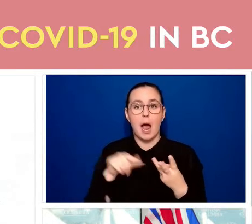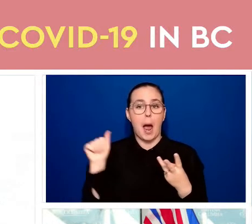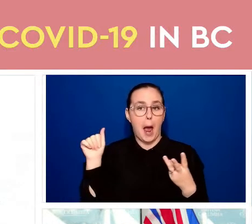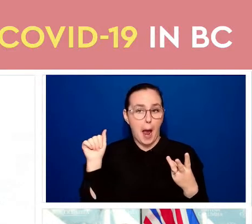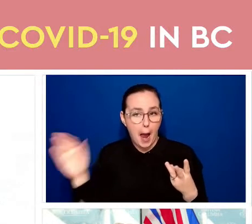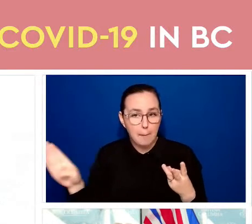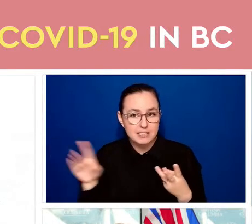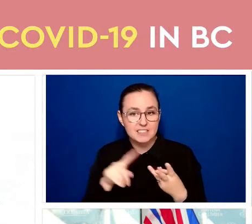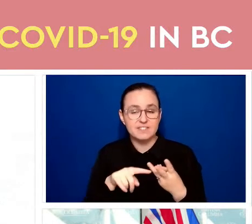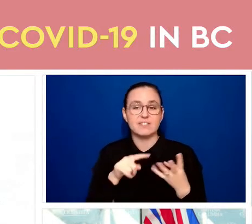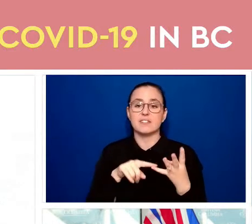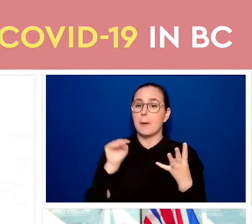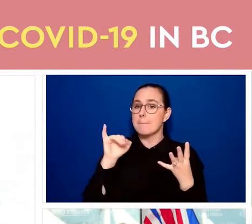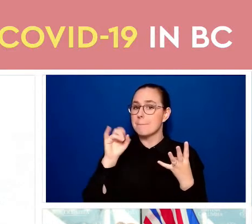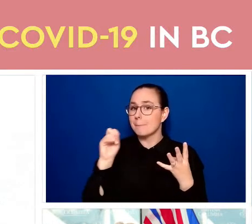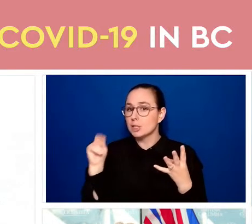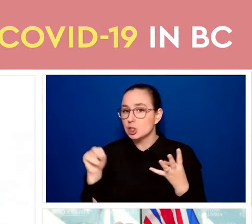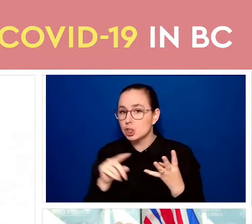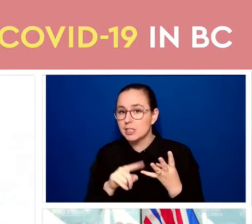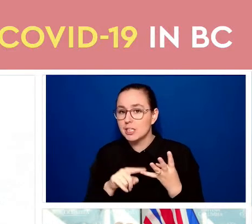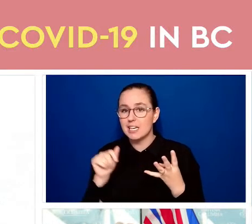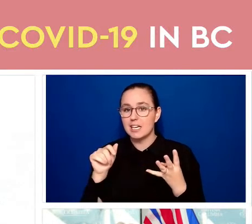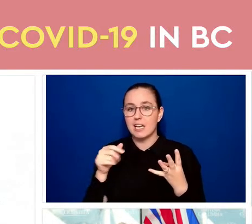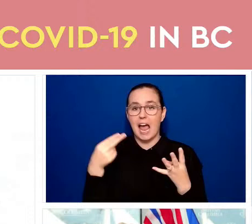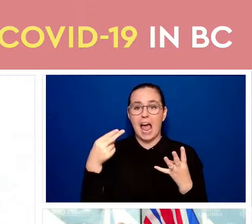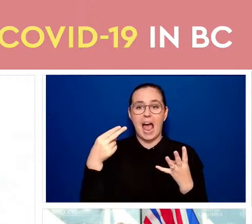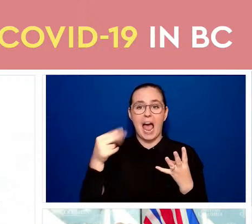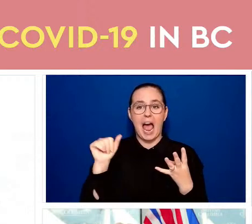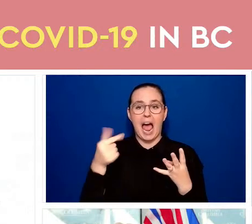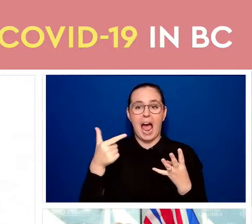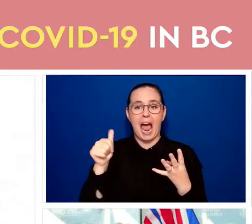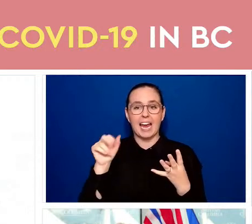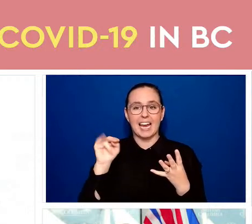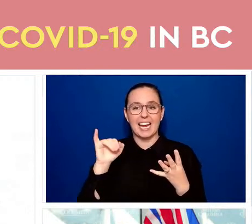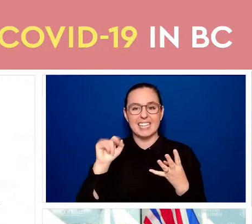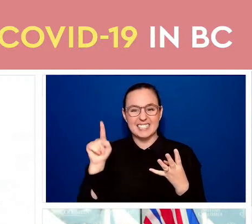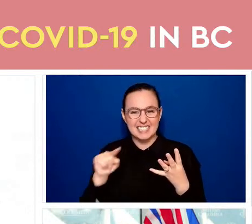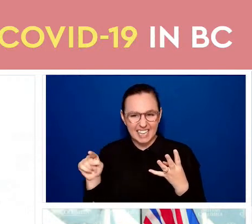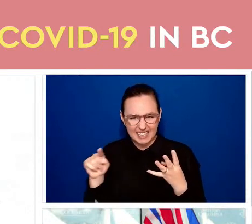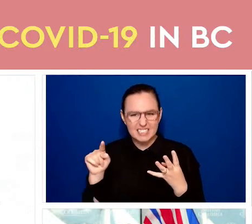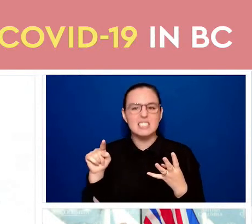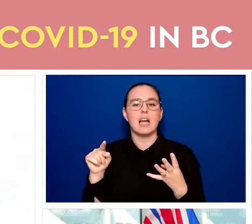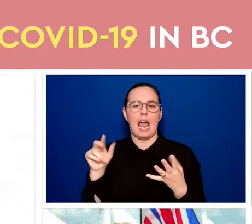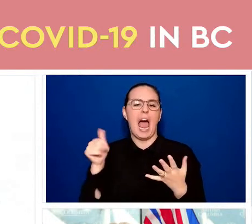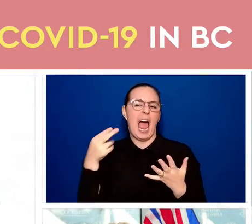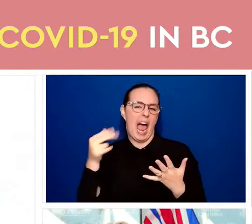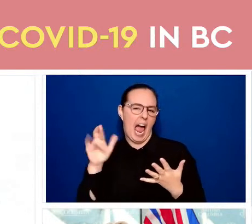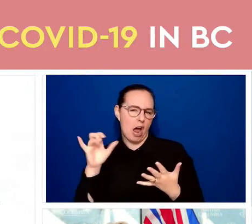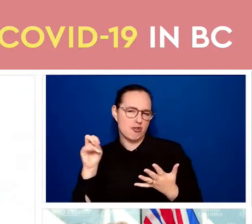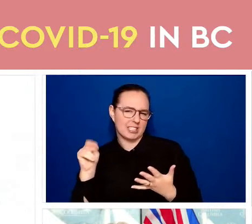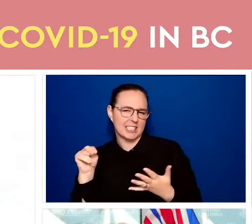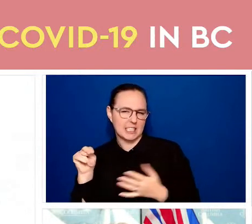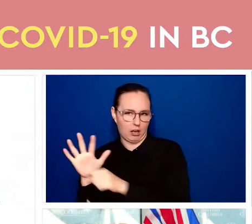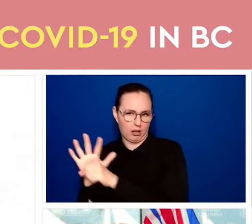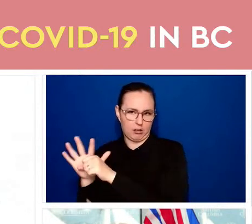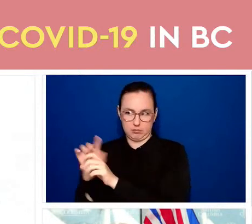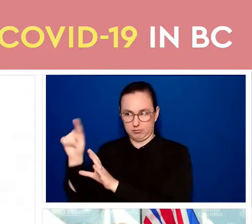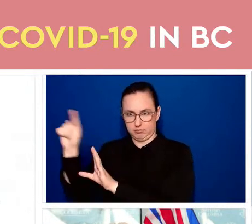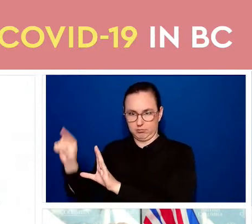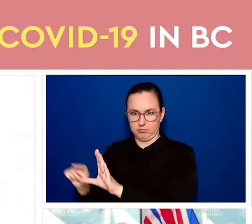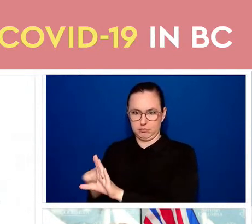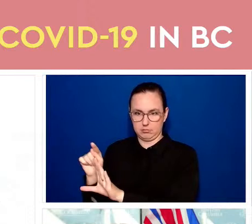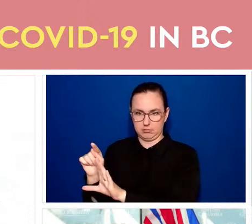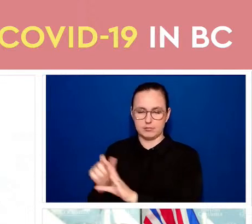the opportunity to speak to some of the leaders in those communities earlier today to make sure they understand how we can work